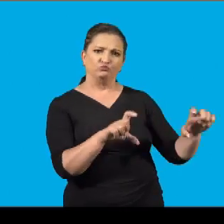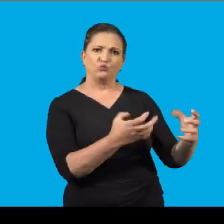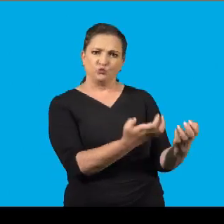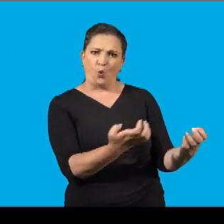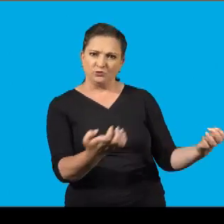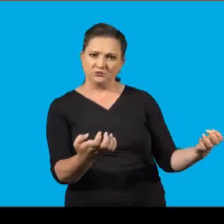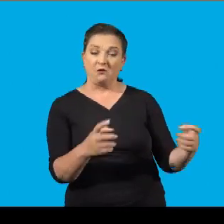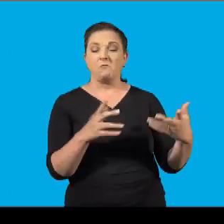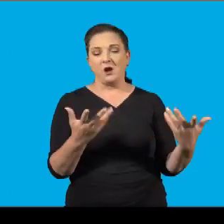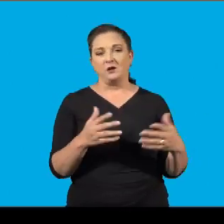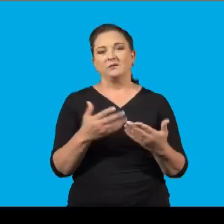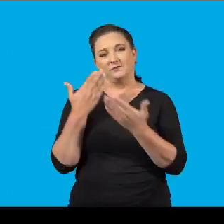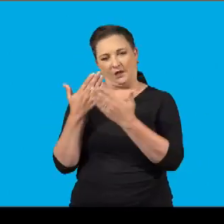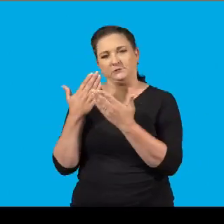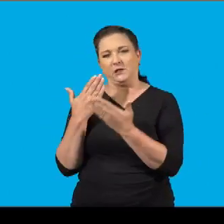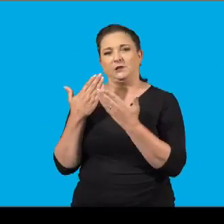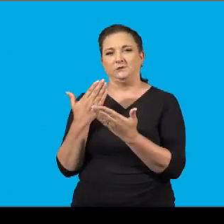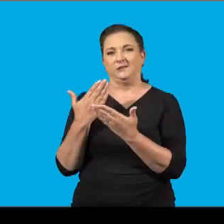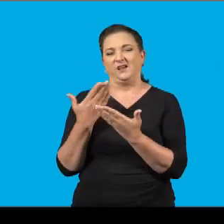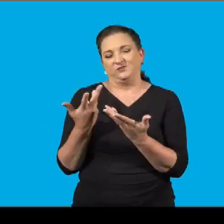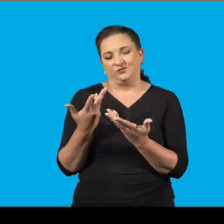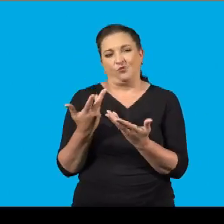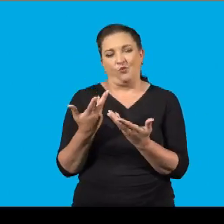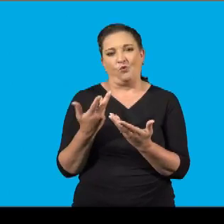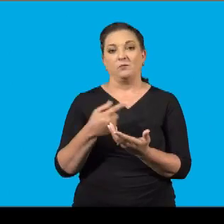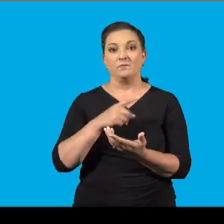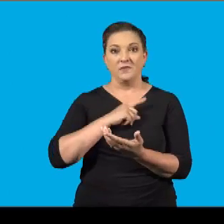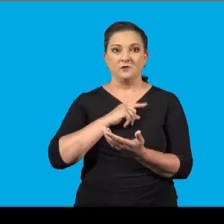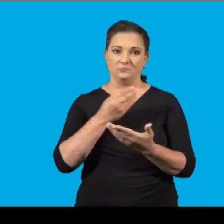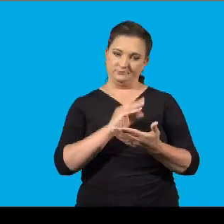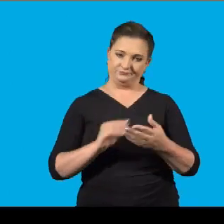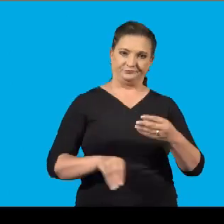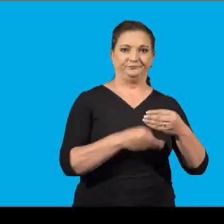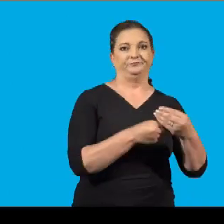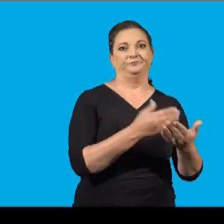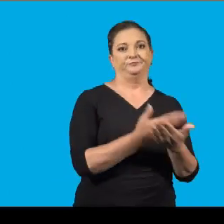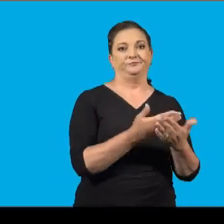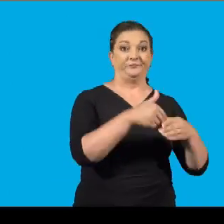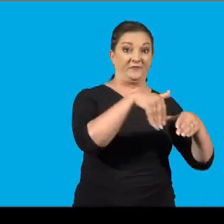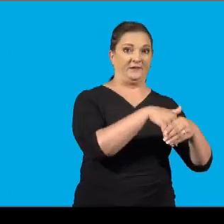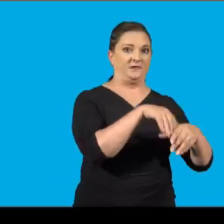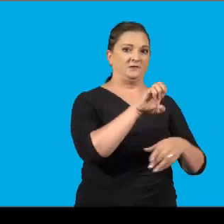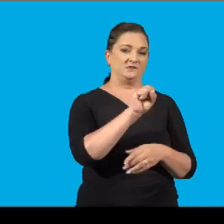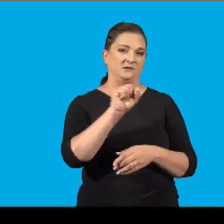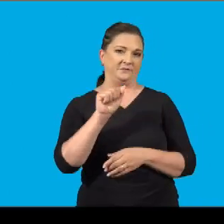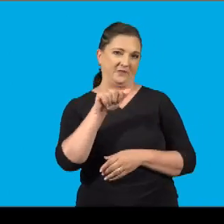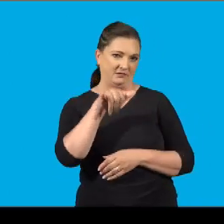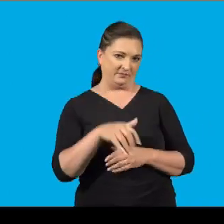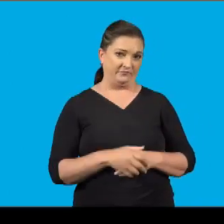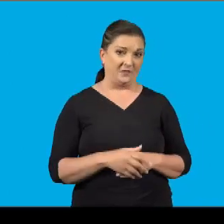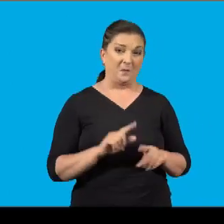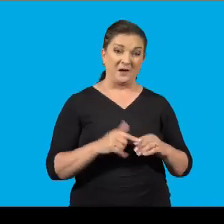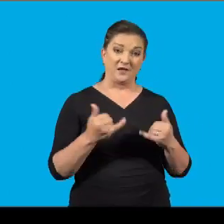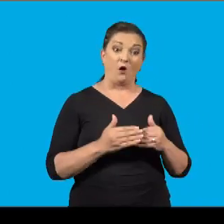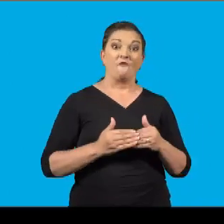the sources, but mostly from you having studied this section. So it's very, very important, and please don't